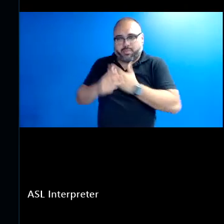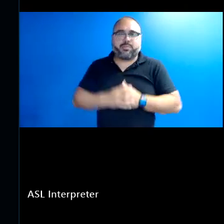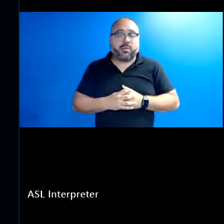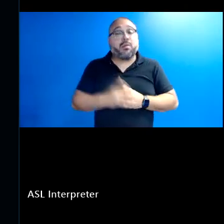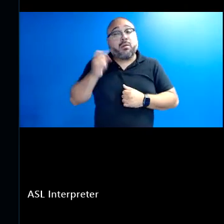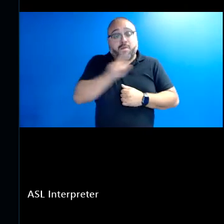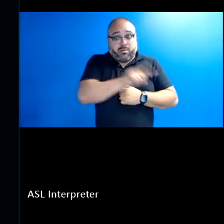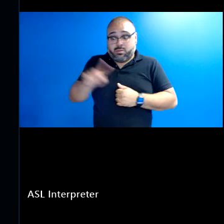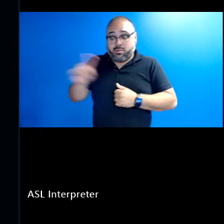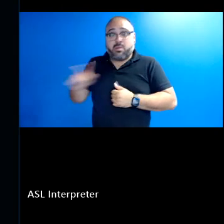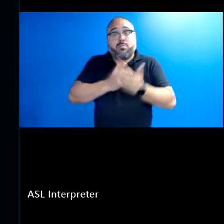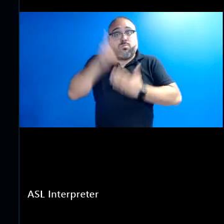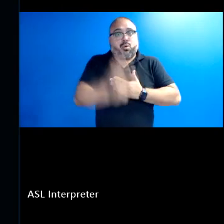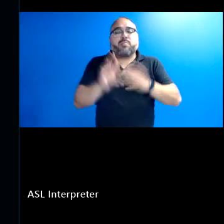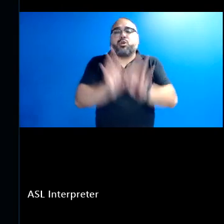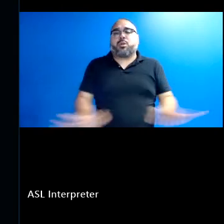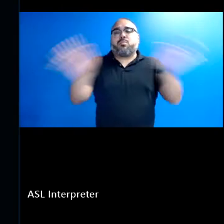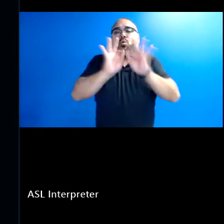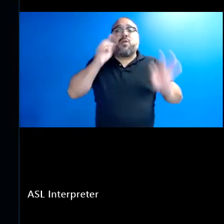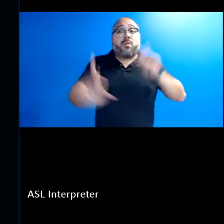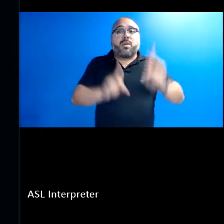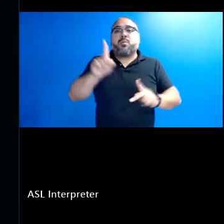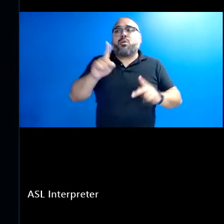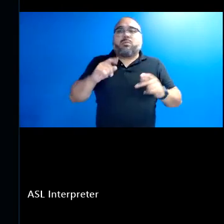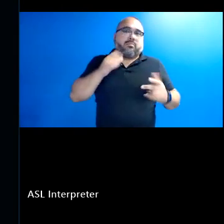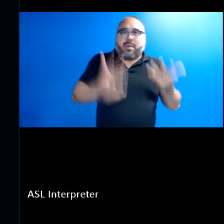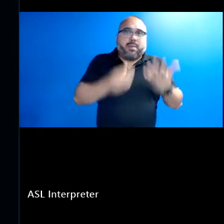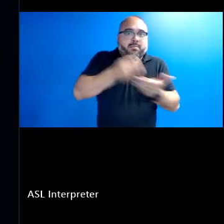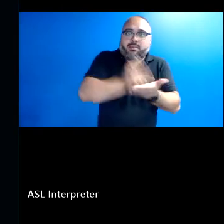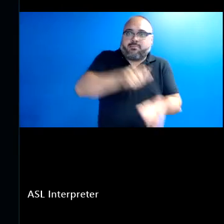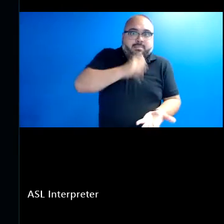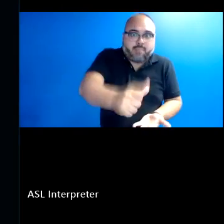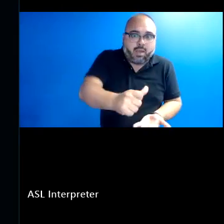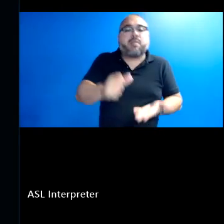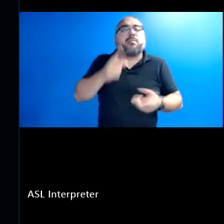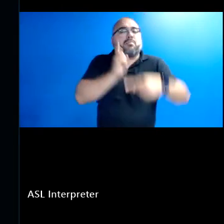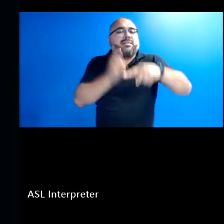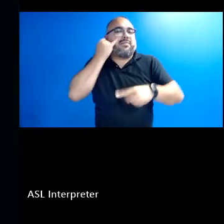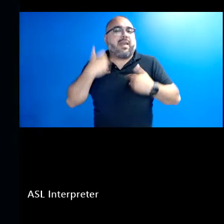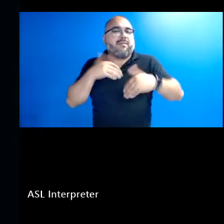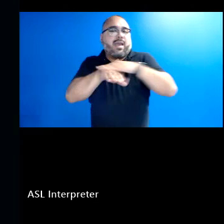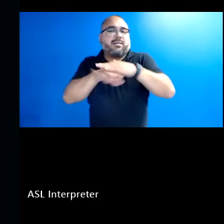especially important for income qualified and customers with access and functional needs. Next slide.